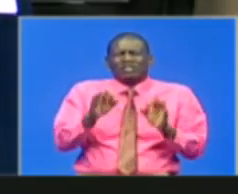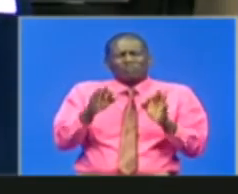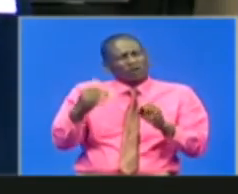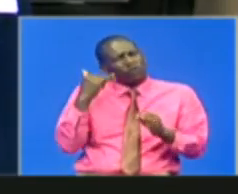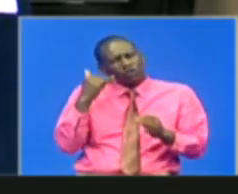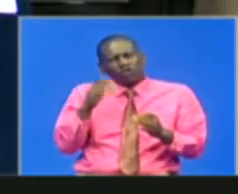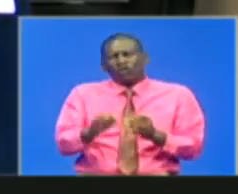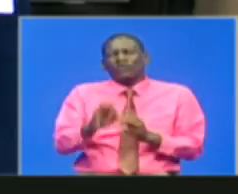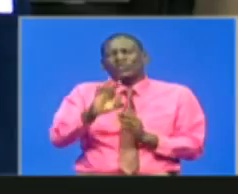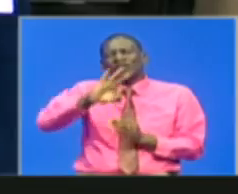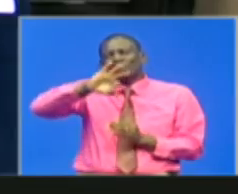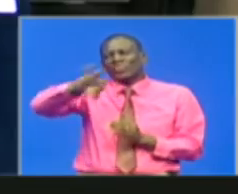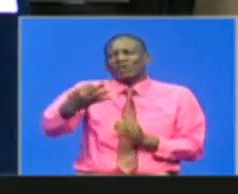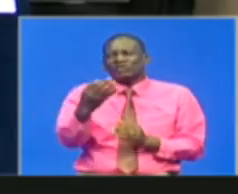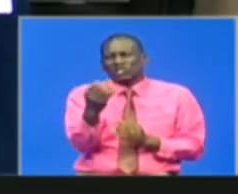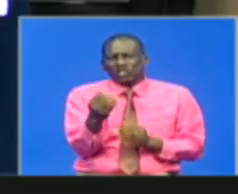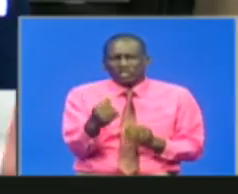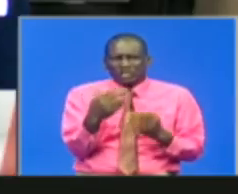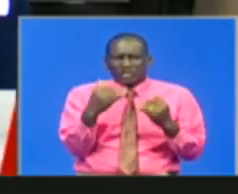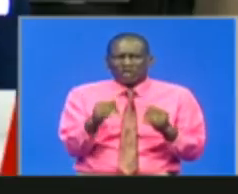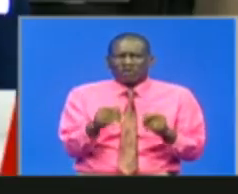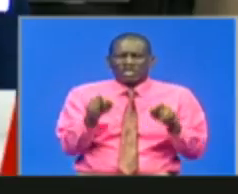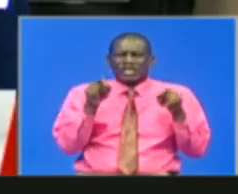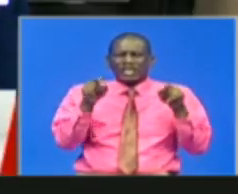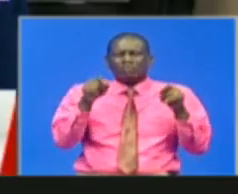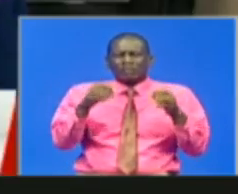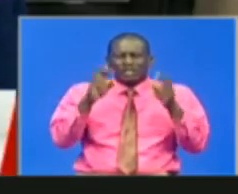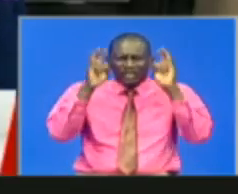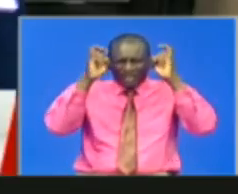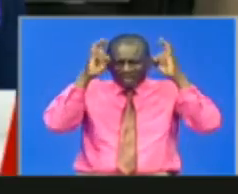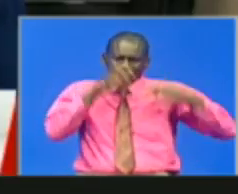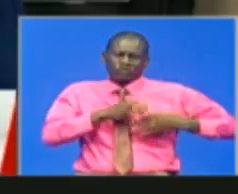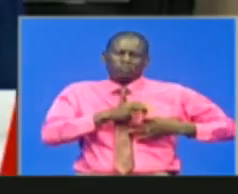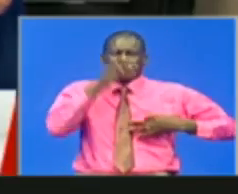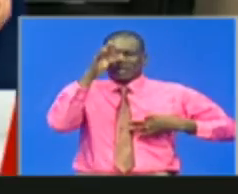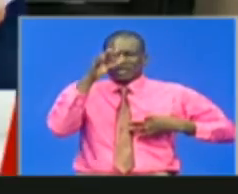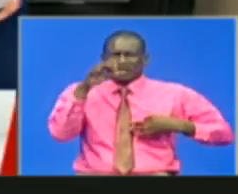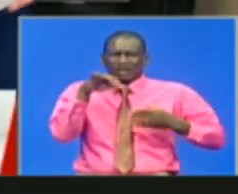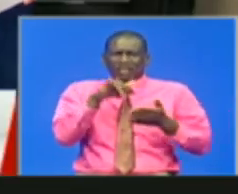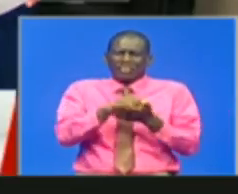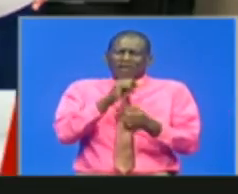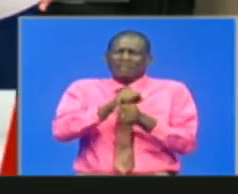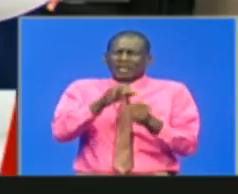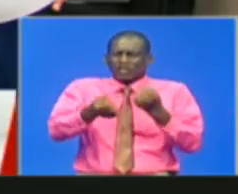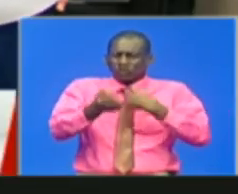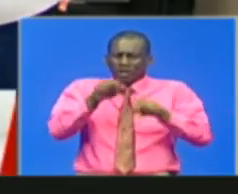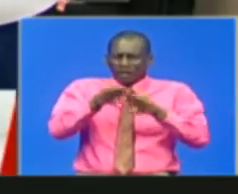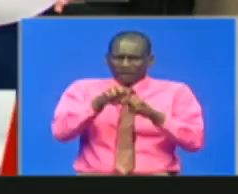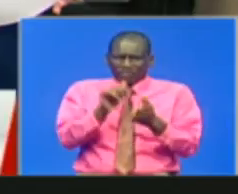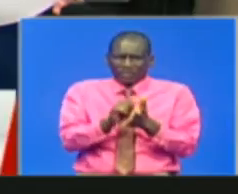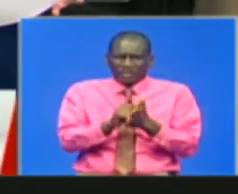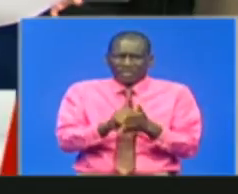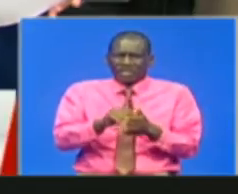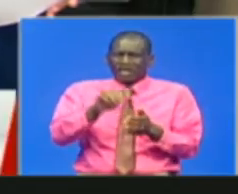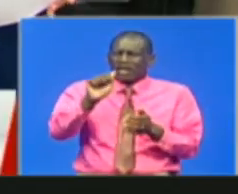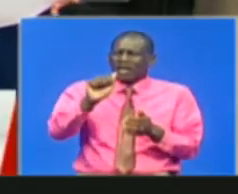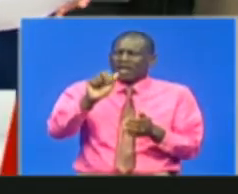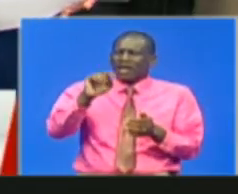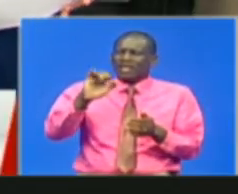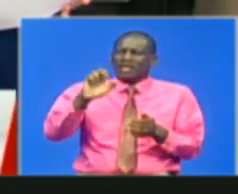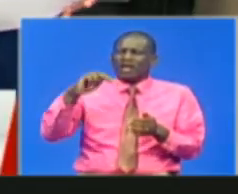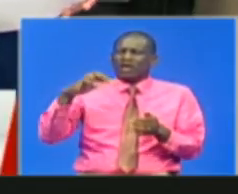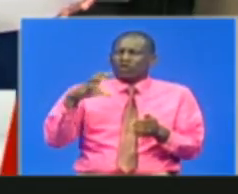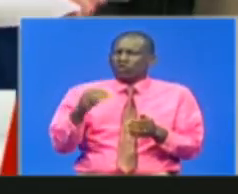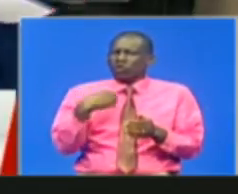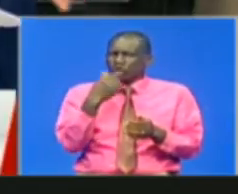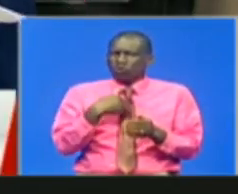worth 3,000 shillings is now blaming evil spirits for her actions. Immaculate Anyango, who is facing